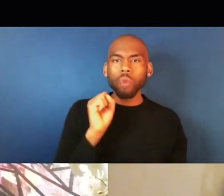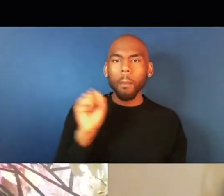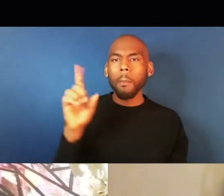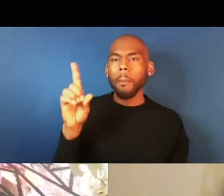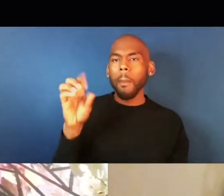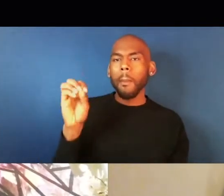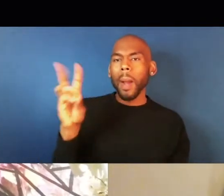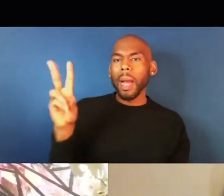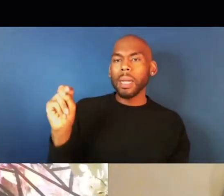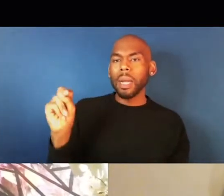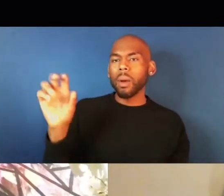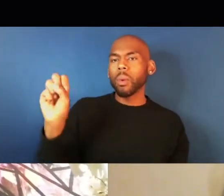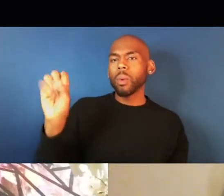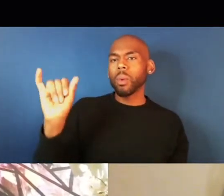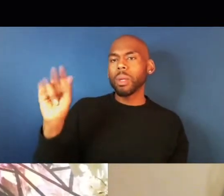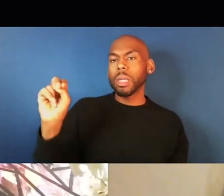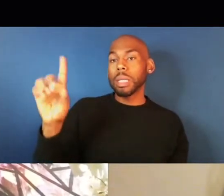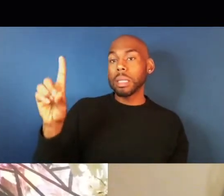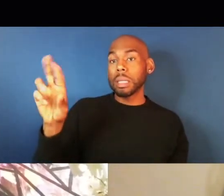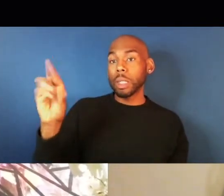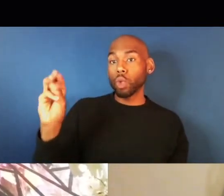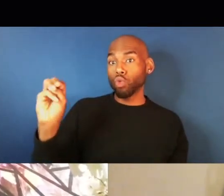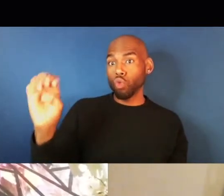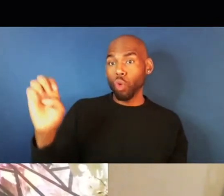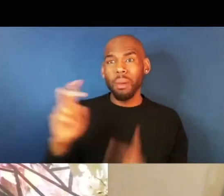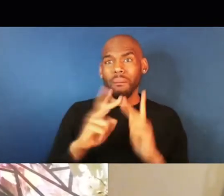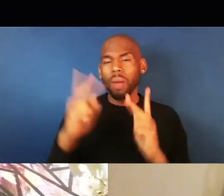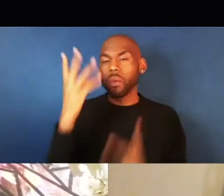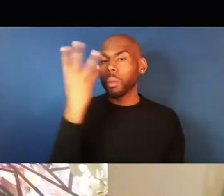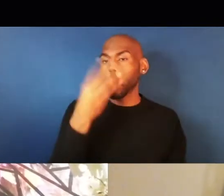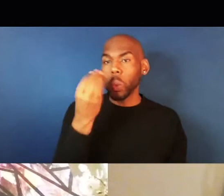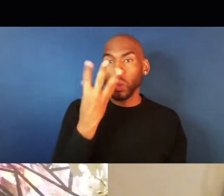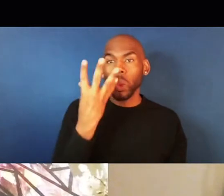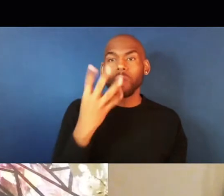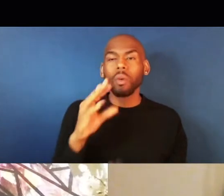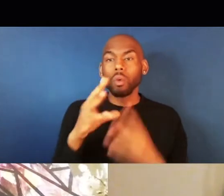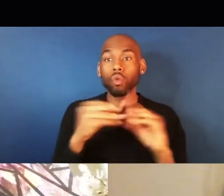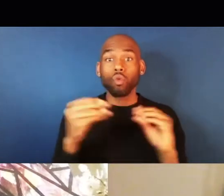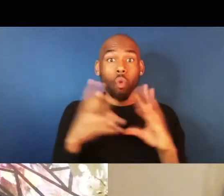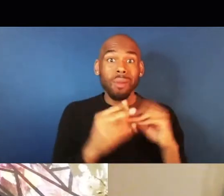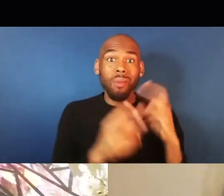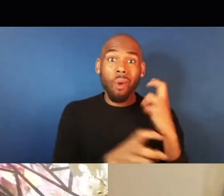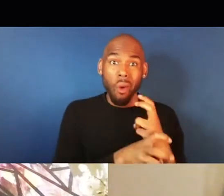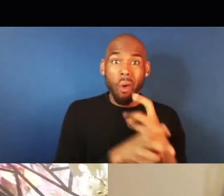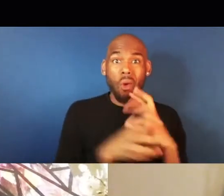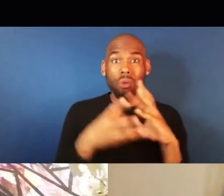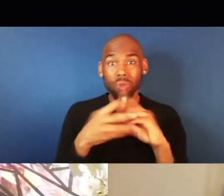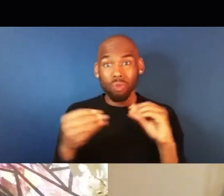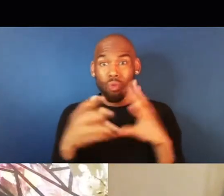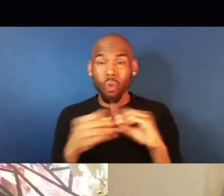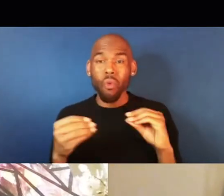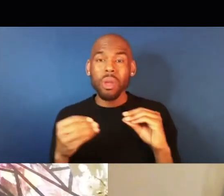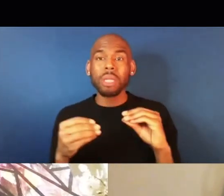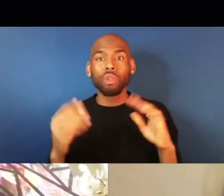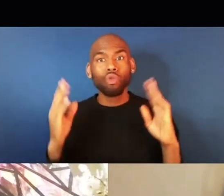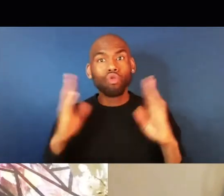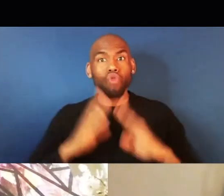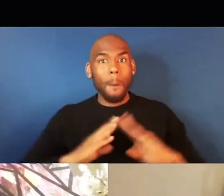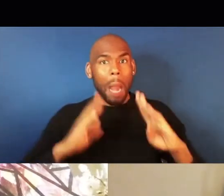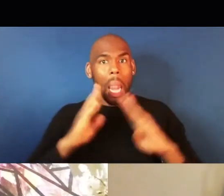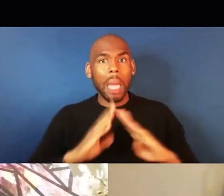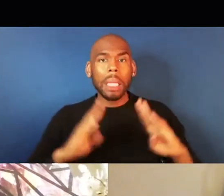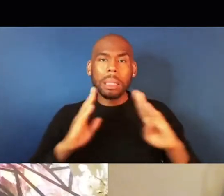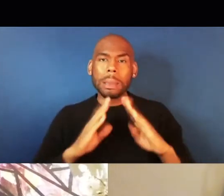syndrome. And it's a really beautiful story. It's a it's a hard story too. You know, it's a troubling